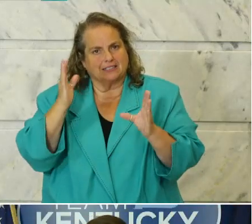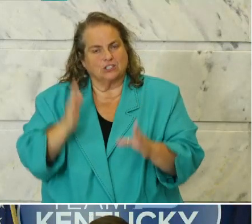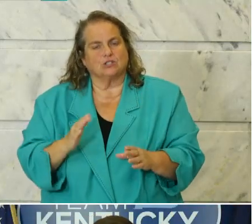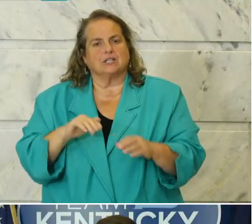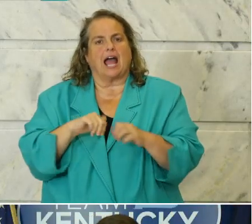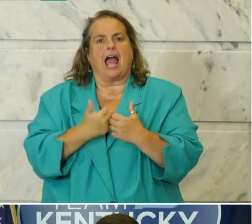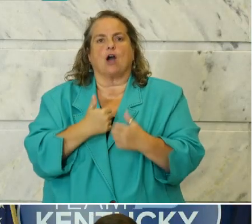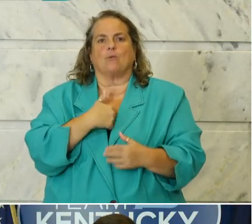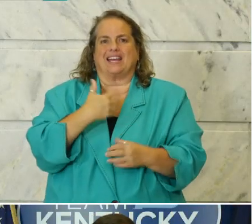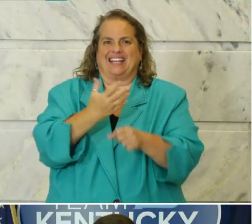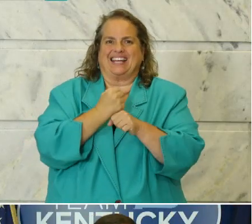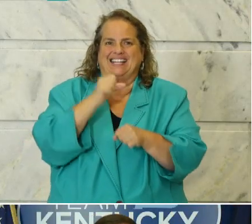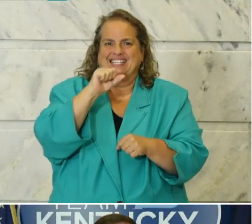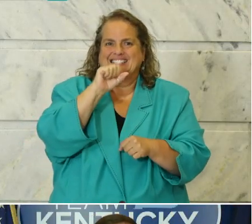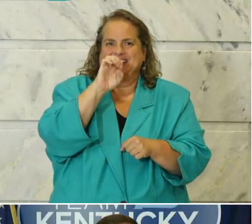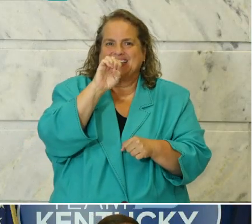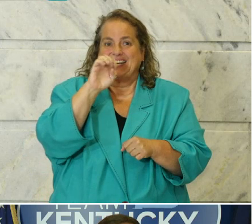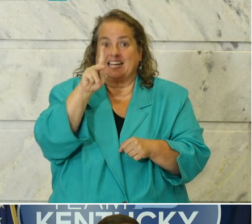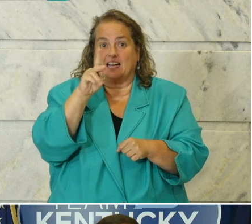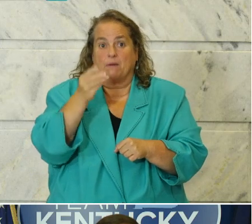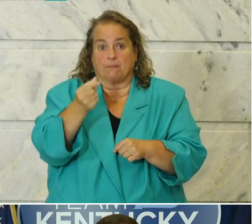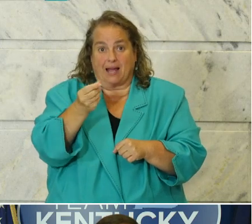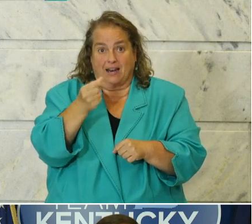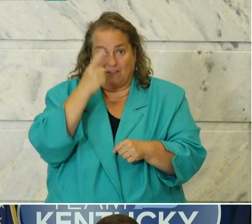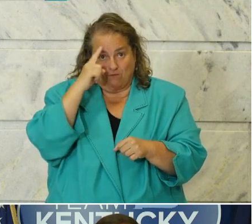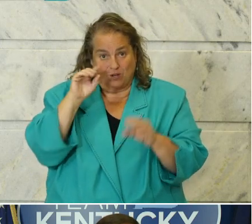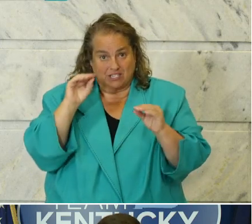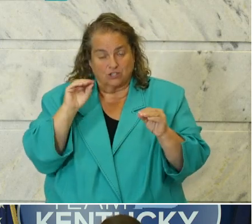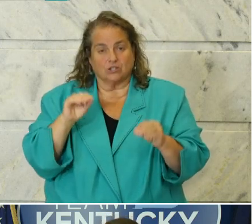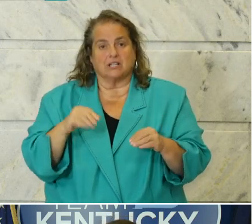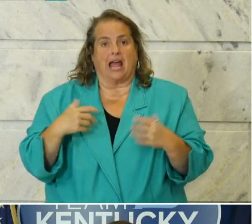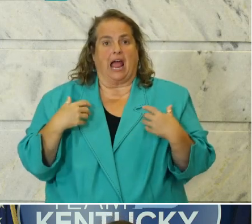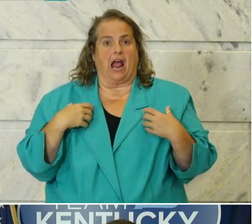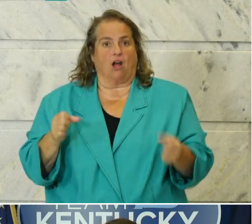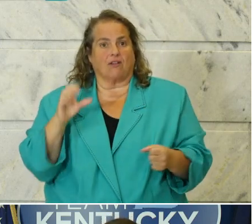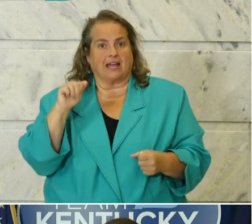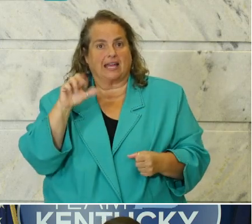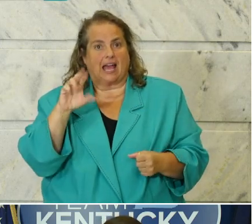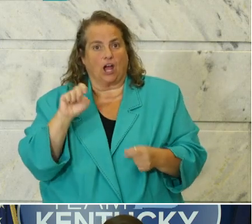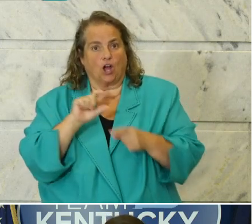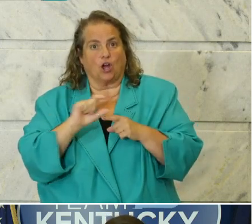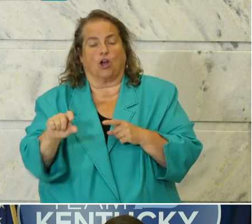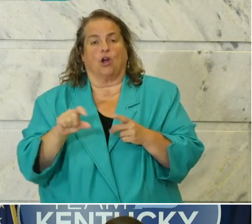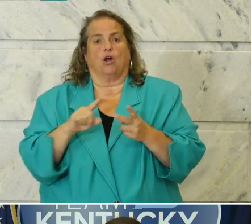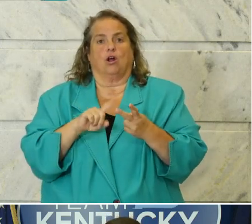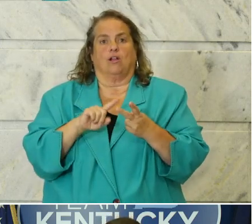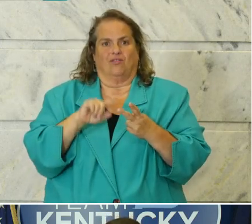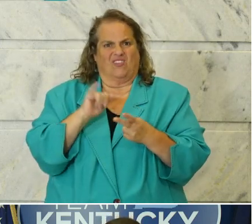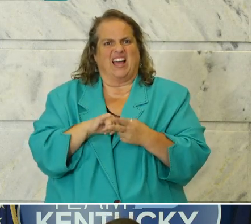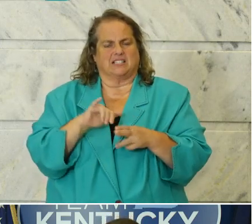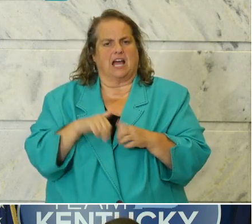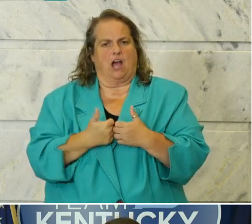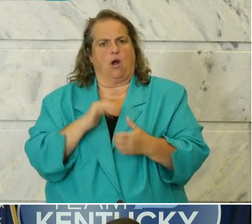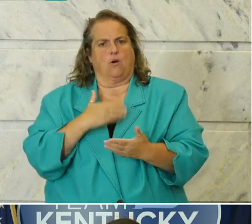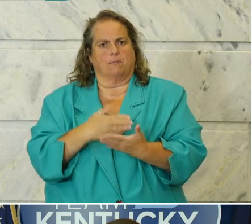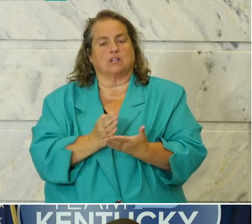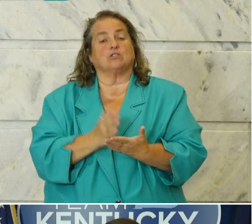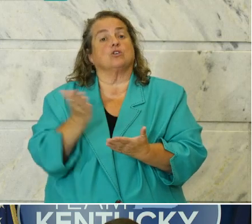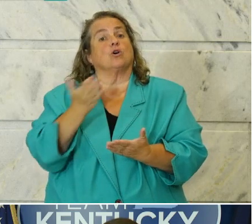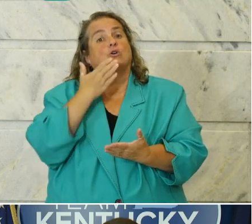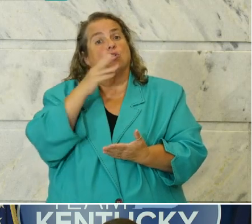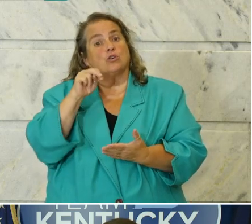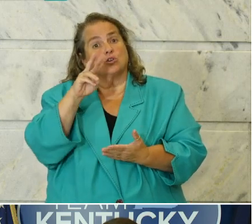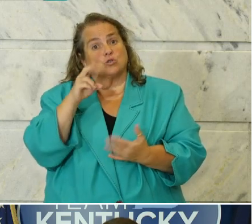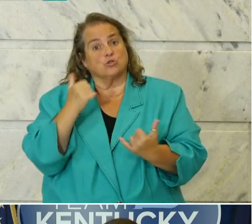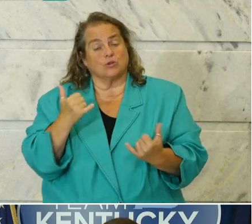we are able to provide health care and that safety net that's so critically needed right now. So in some good news today, the